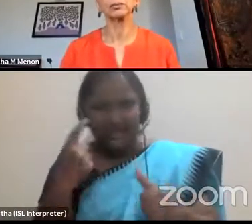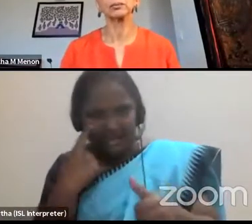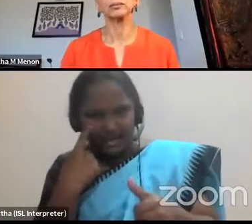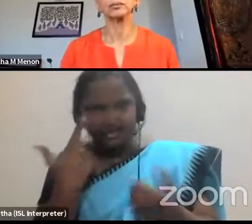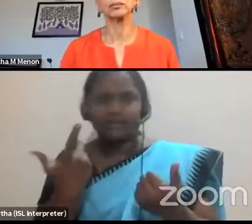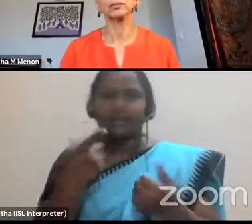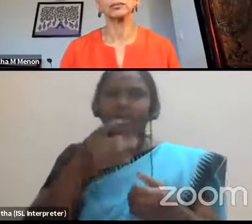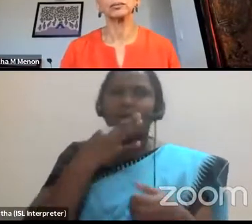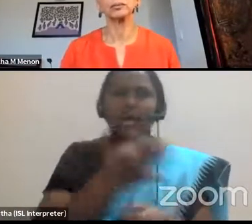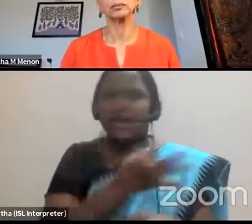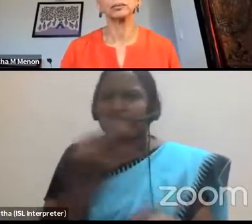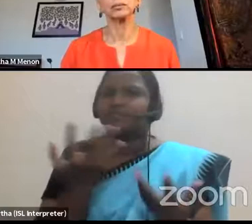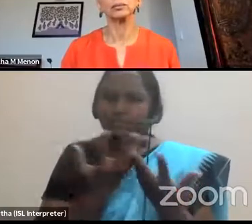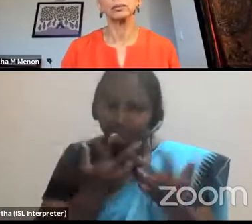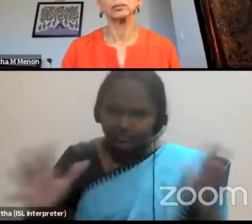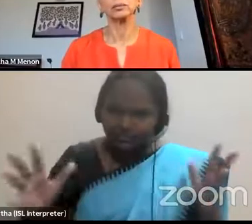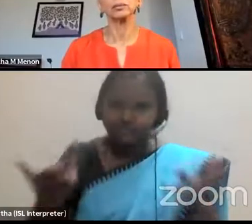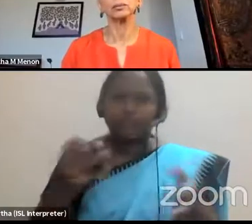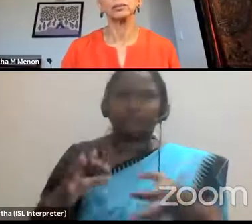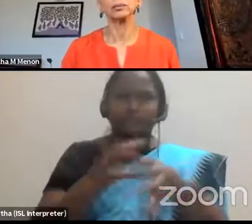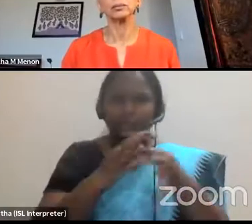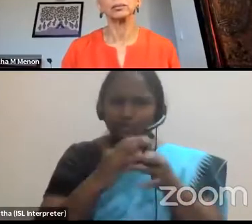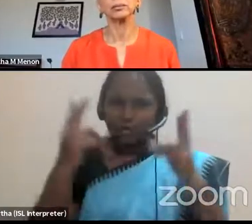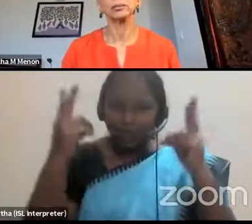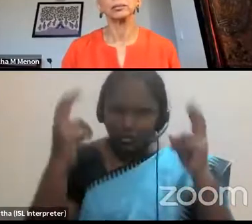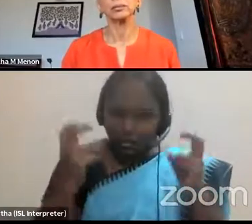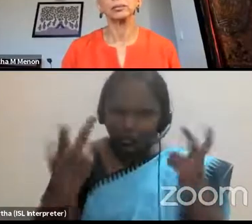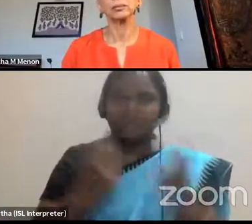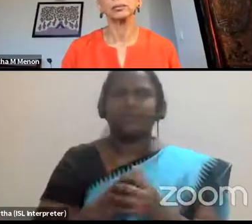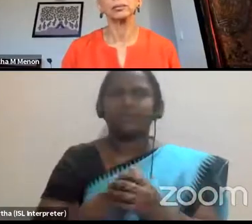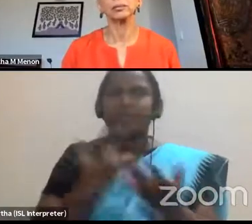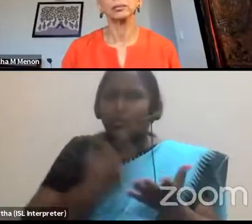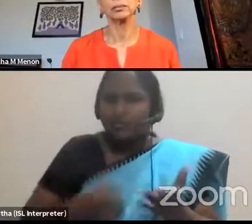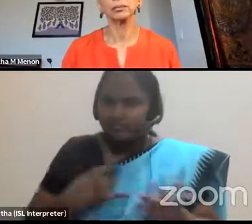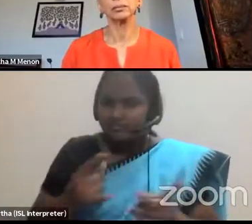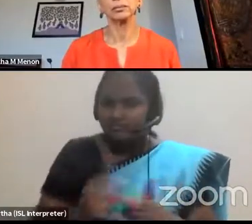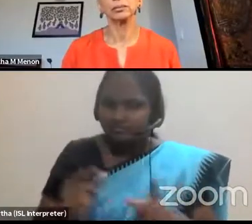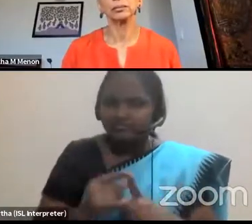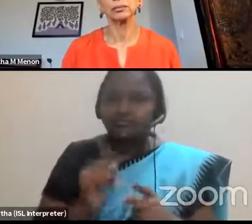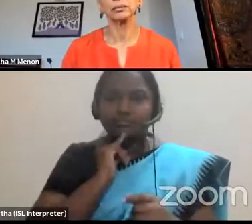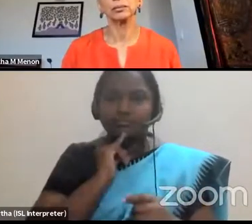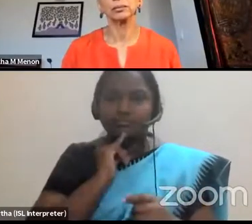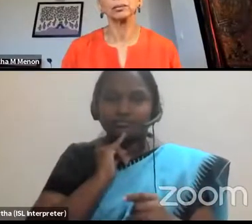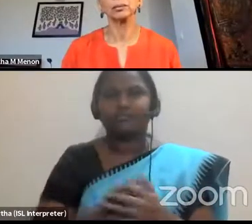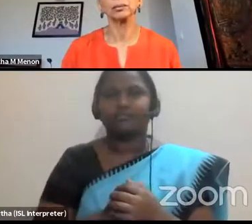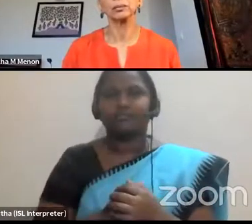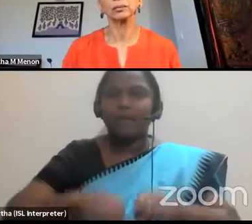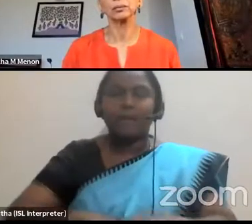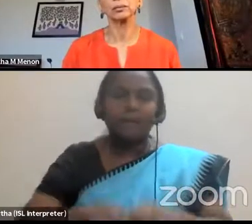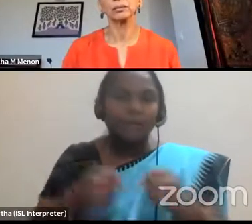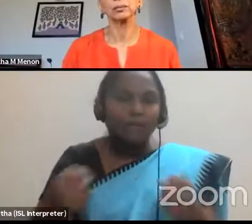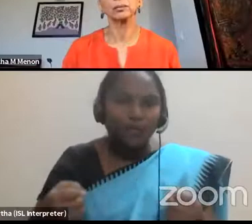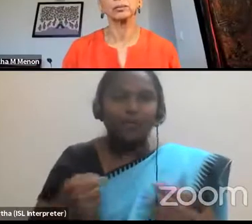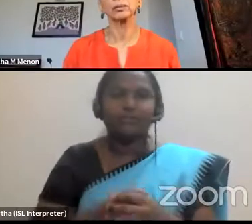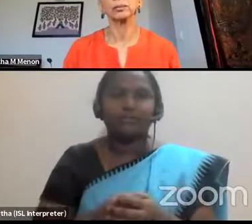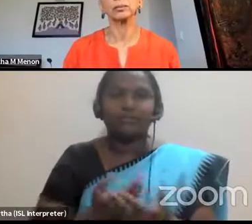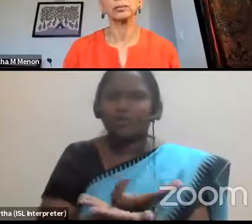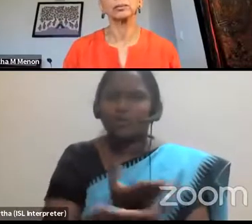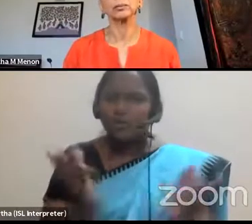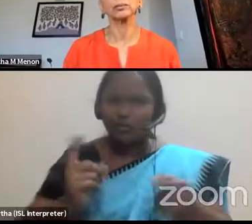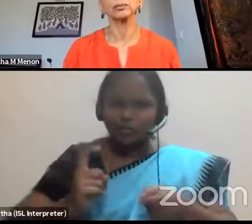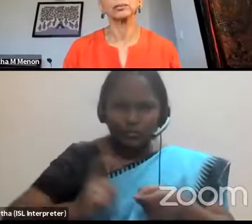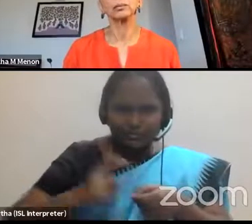ask him something related to certain topics. What we've done is we've broken up all the